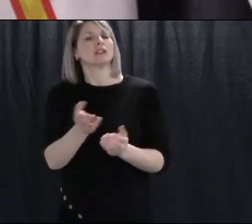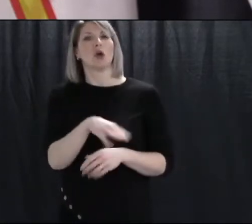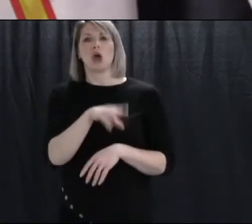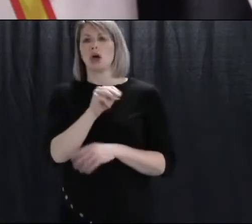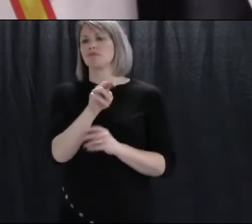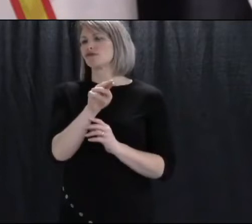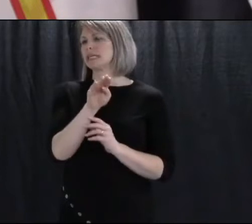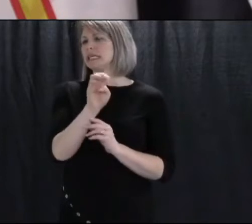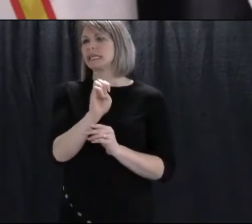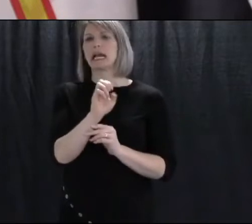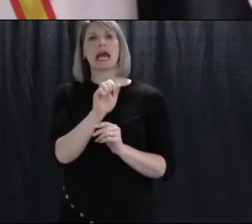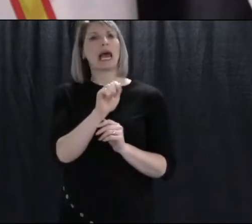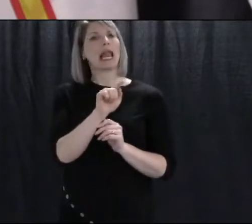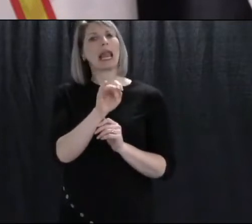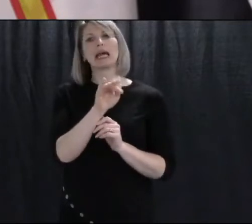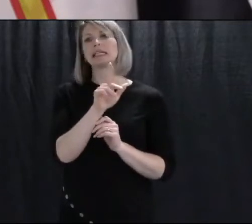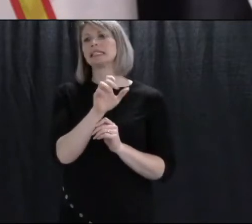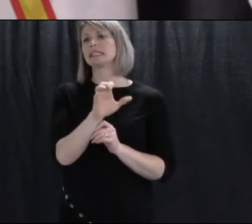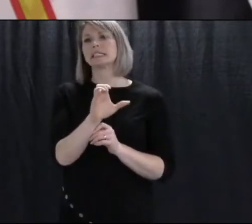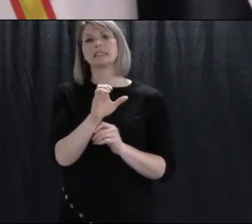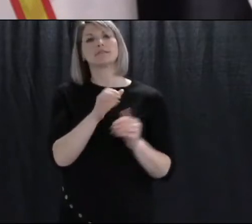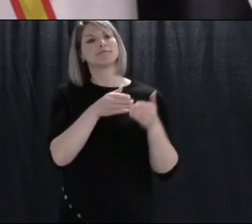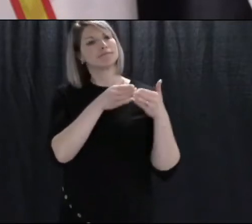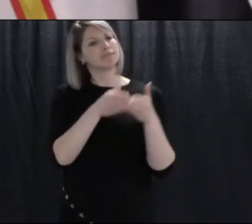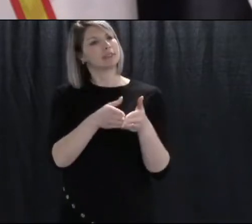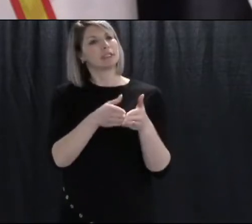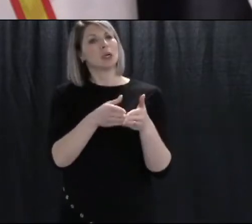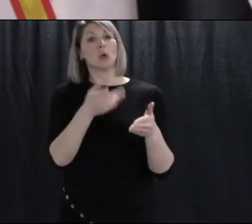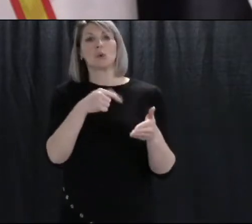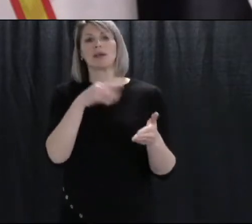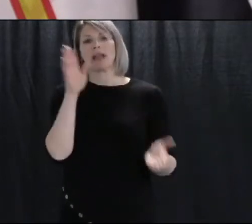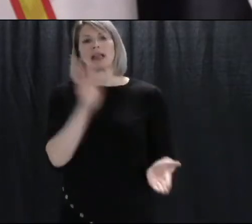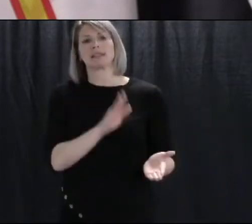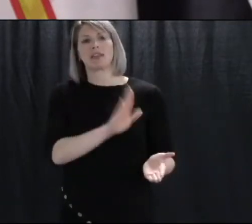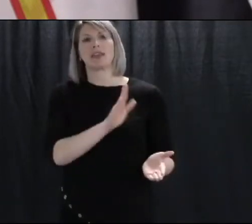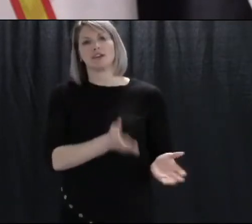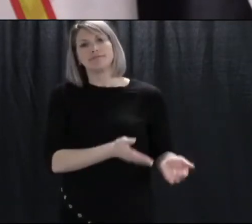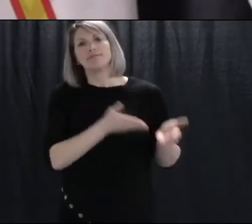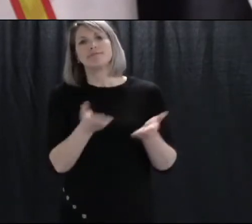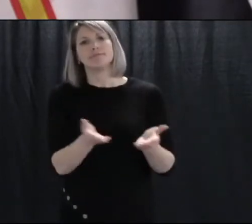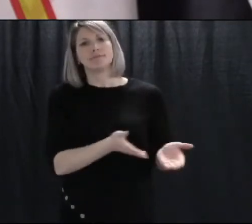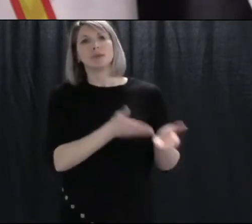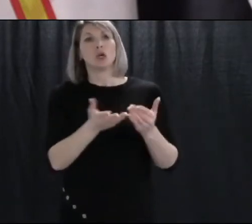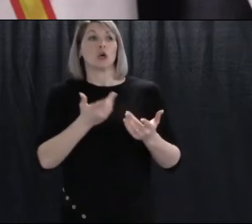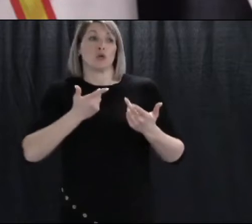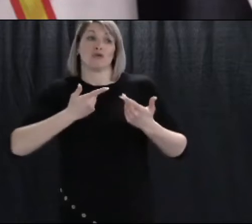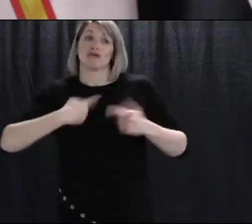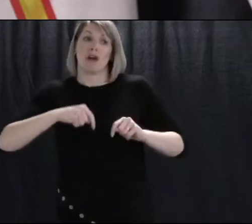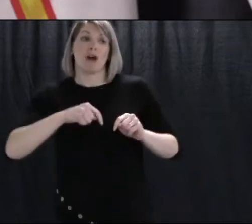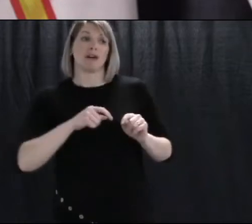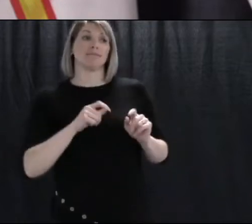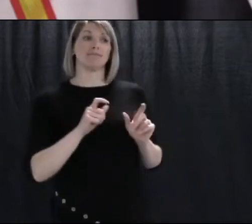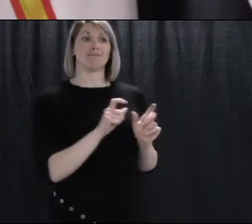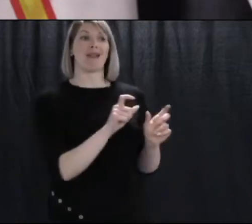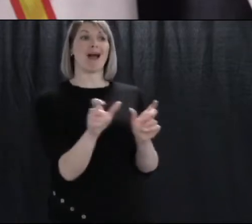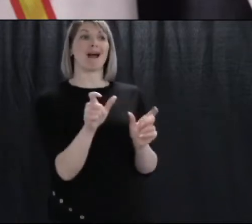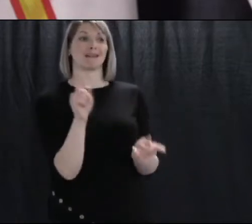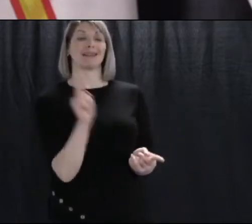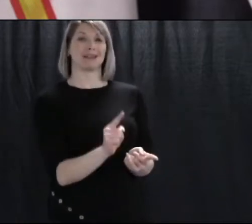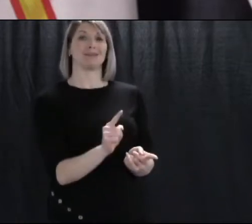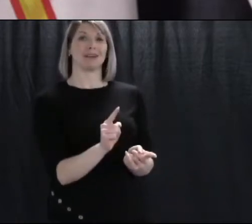Atlantic and through our airports, we've cut ourselves off from the rest of the world as much as possible, but